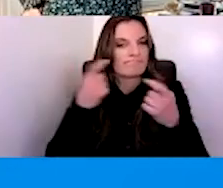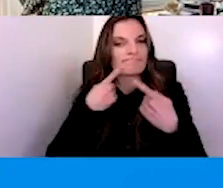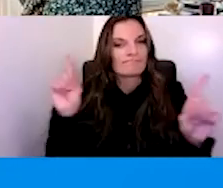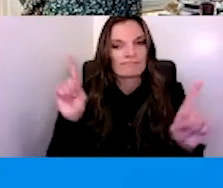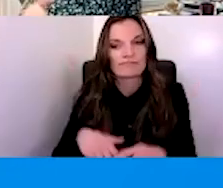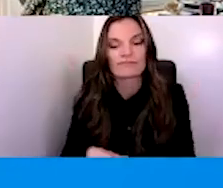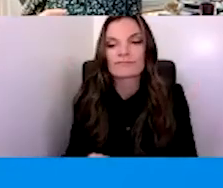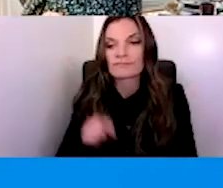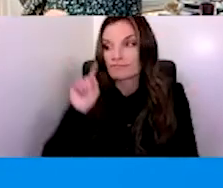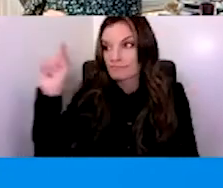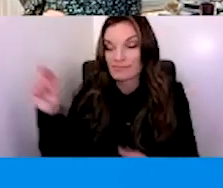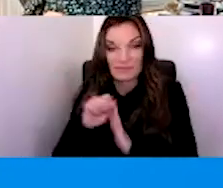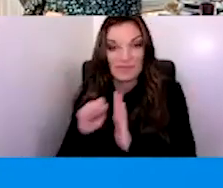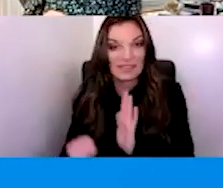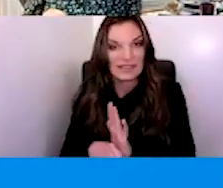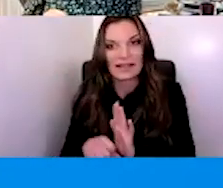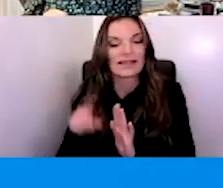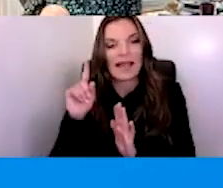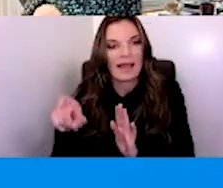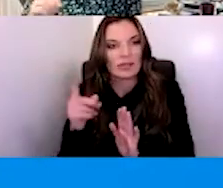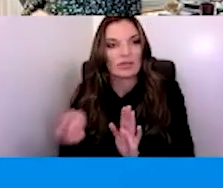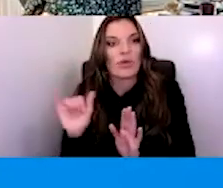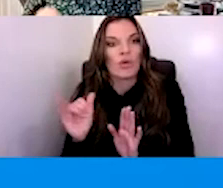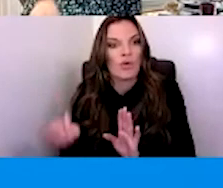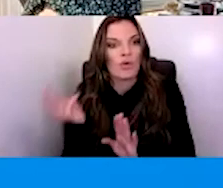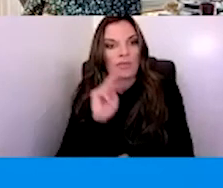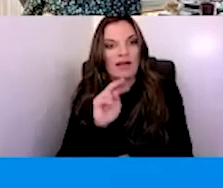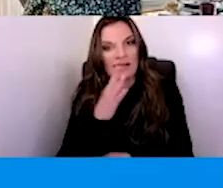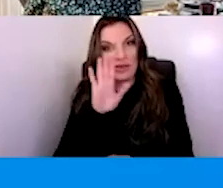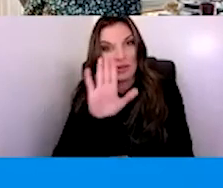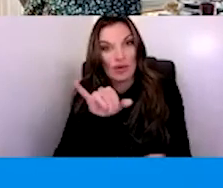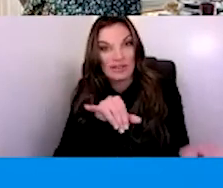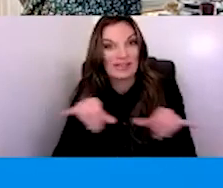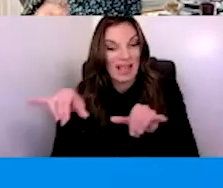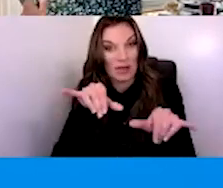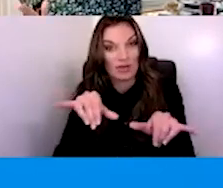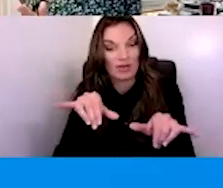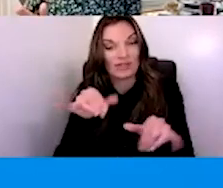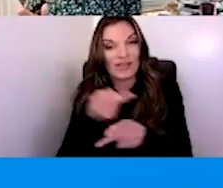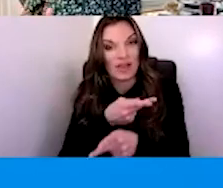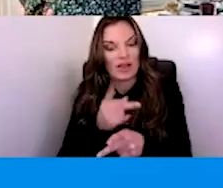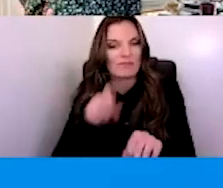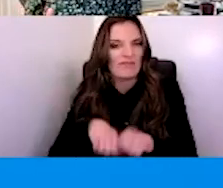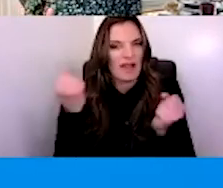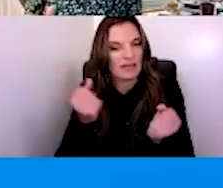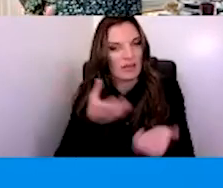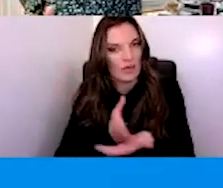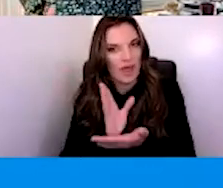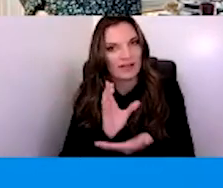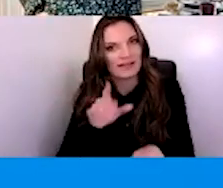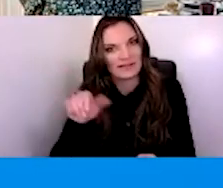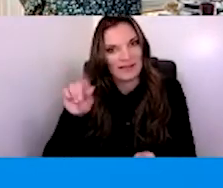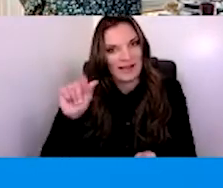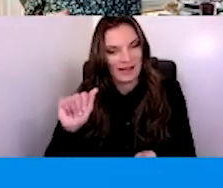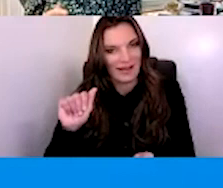states had to go back because their crisis standards of care violated constitutional rights of Americans with